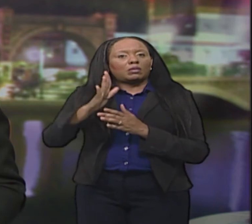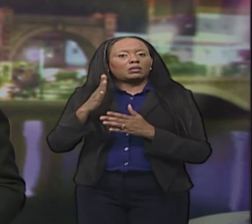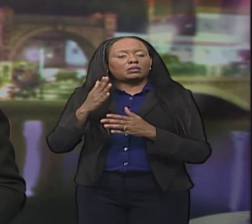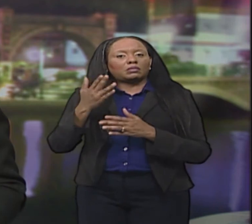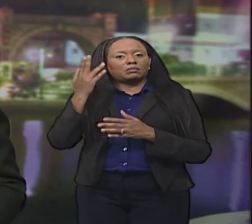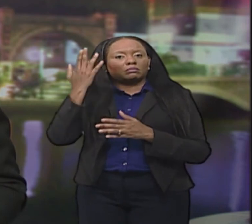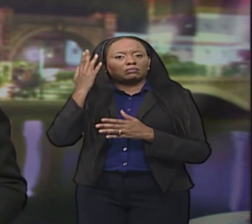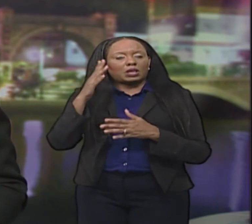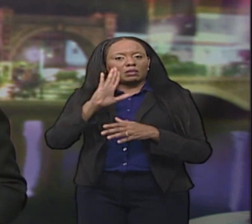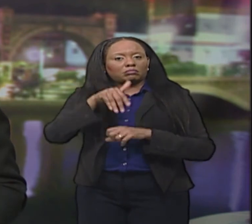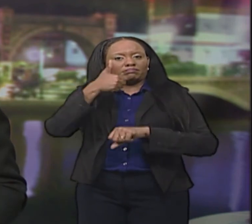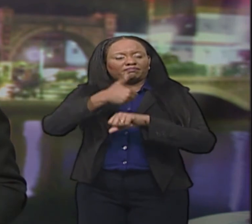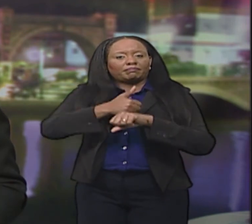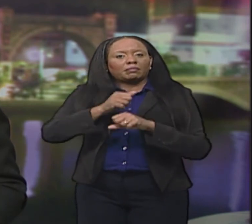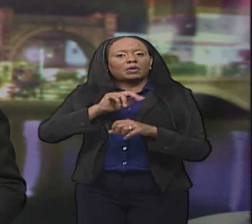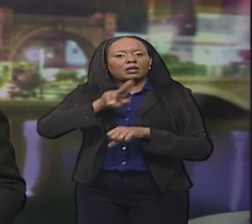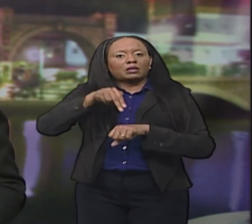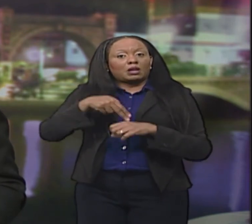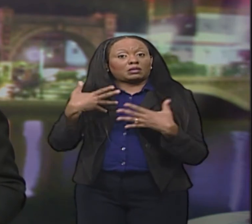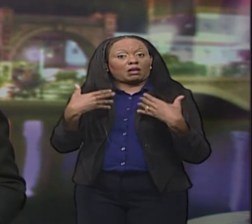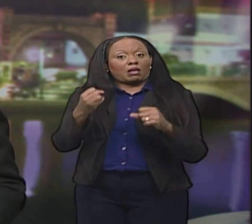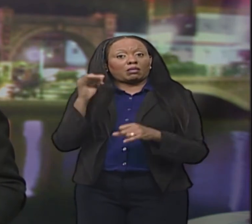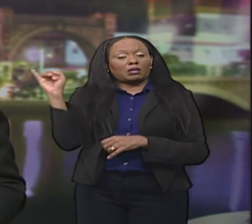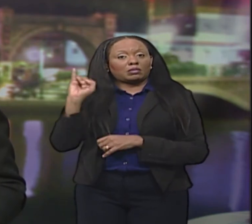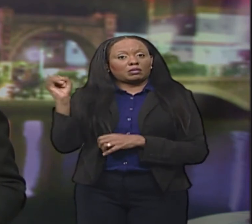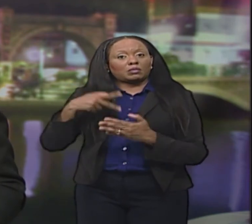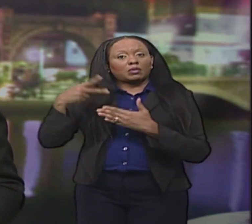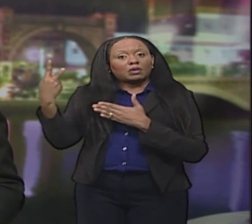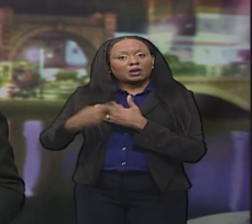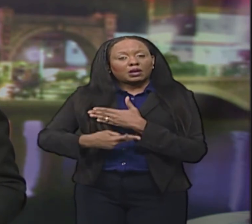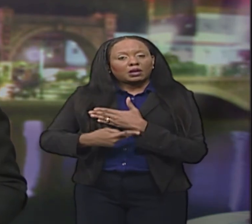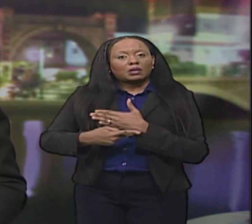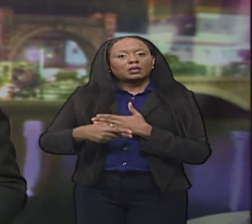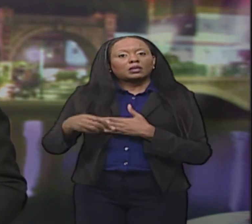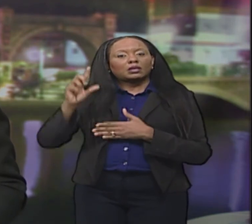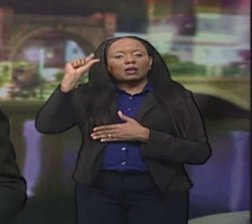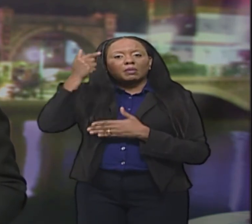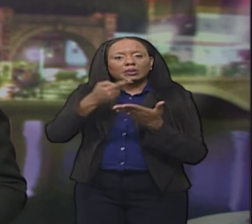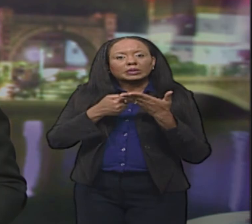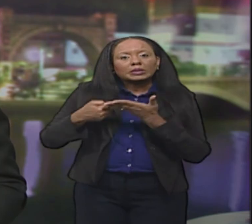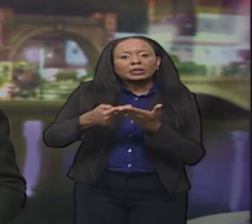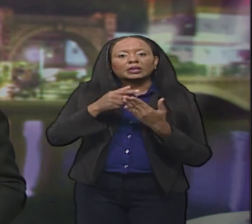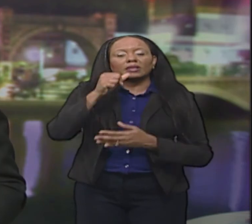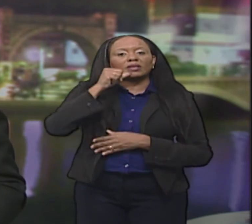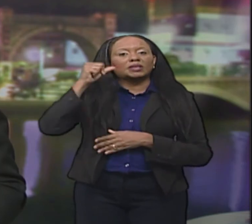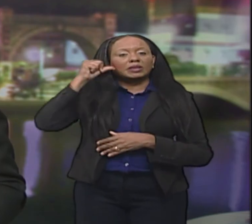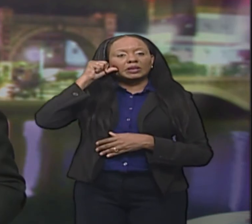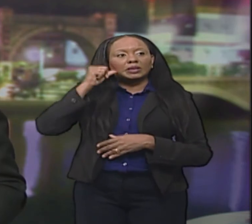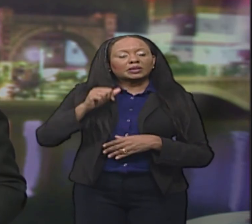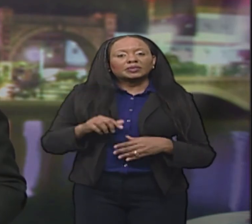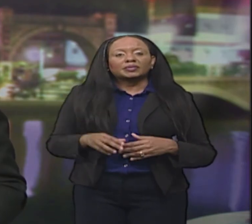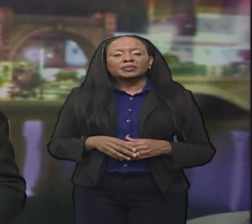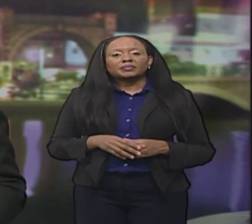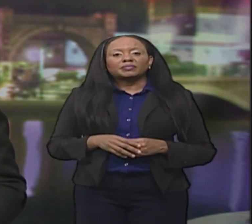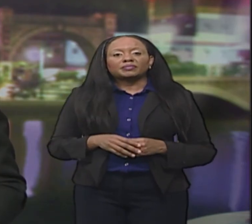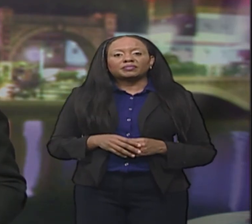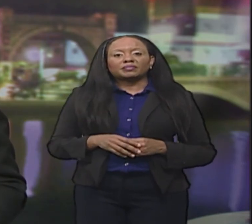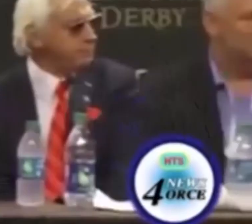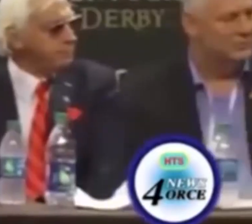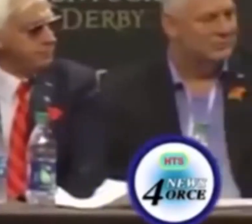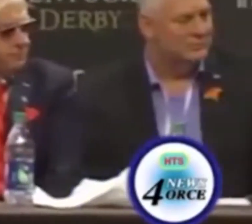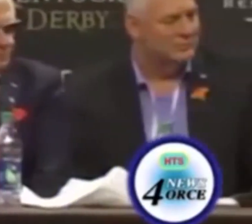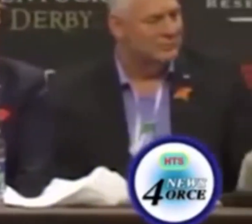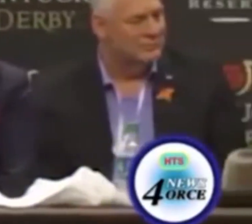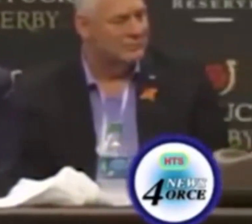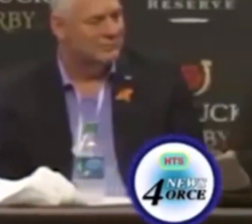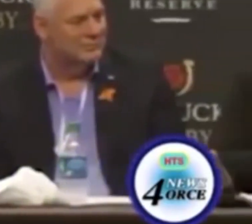disclosed by Prime Minister Alain Chastanet during yesterday's pre-cabinet media conference. We get more in this report from HTS. Fresh